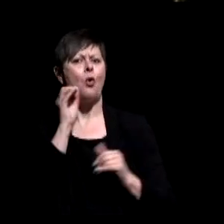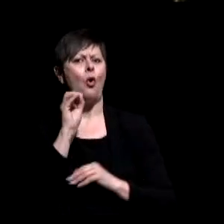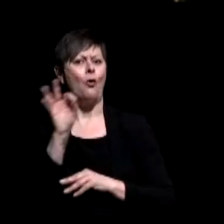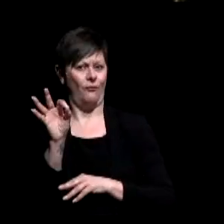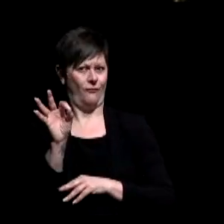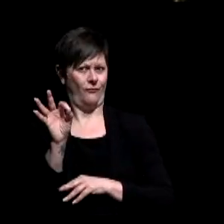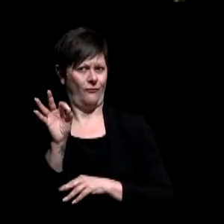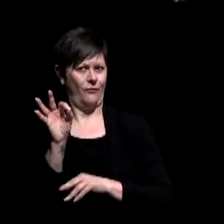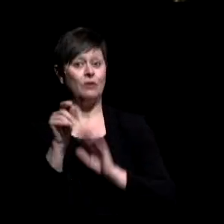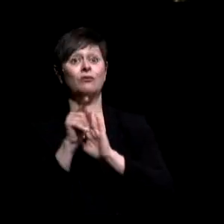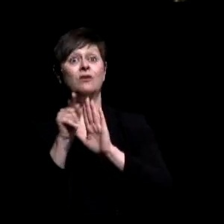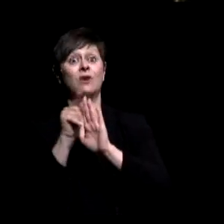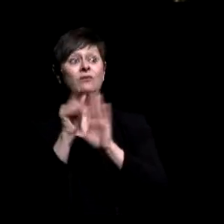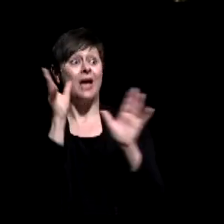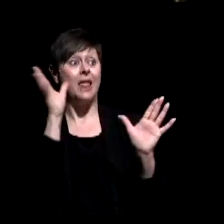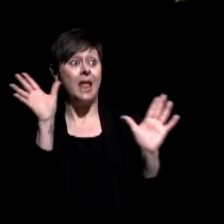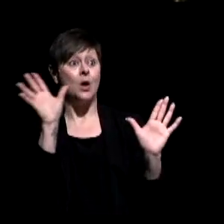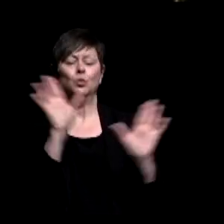off.